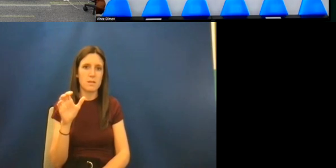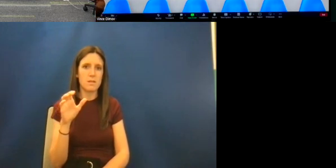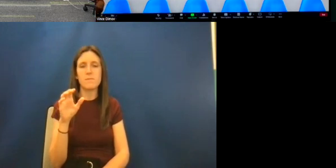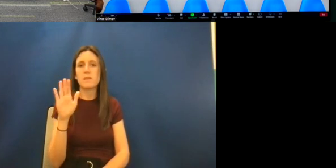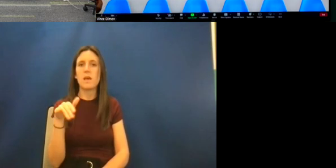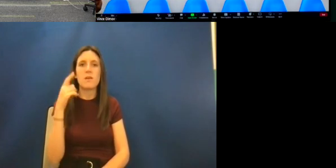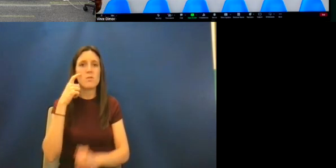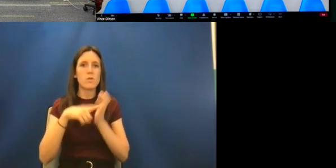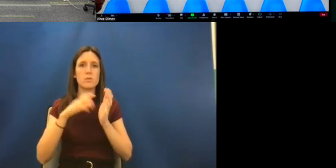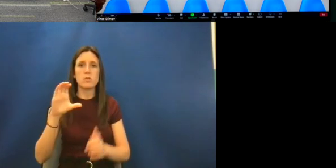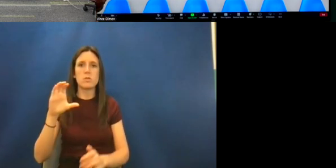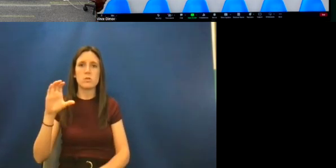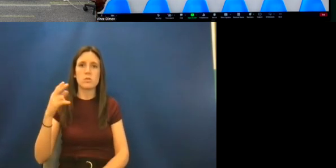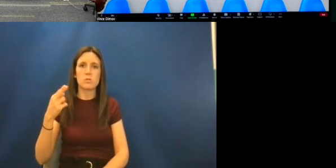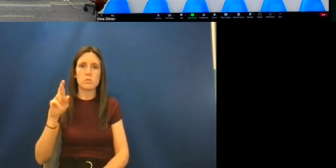don't work.